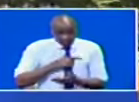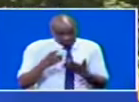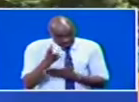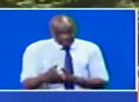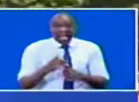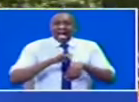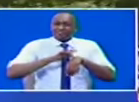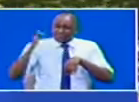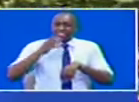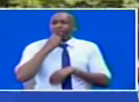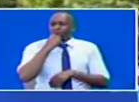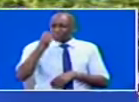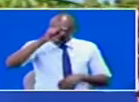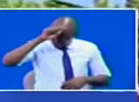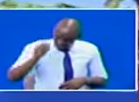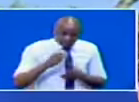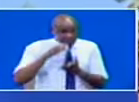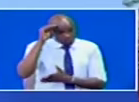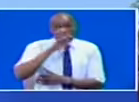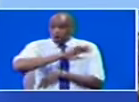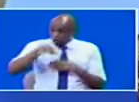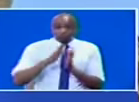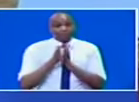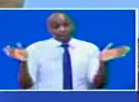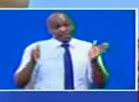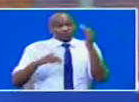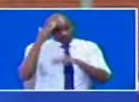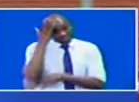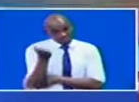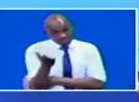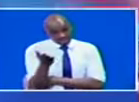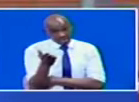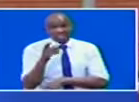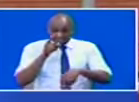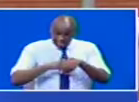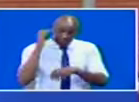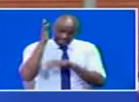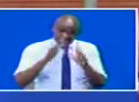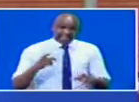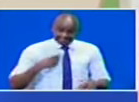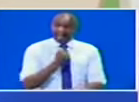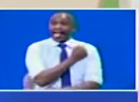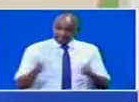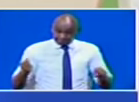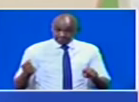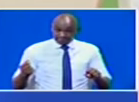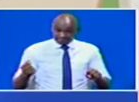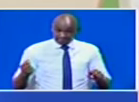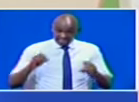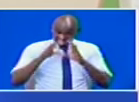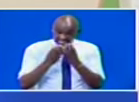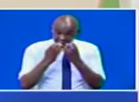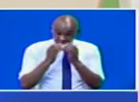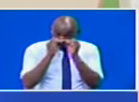more than 500,000 students across public universities, even as the Dons remain adamant that they will return to